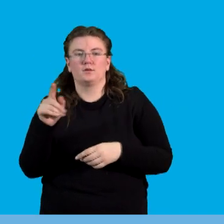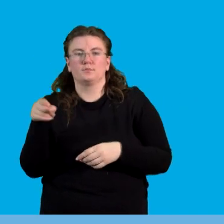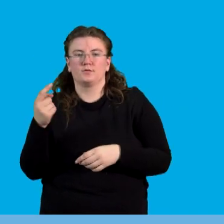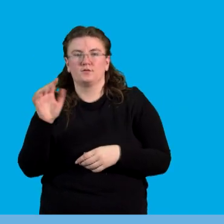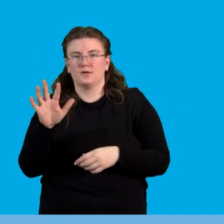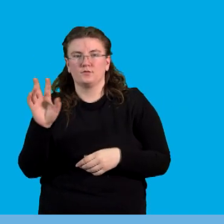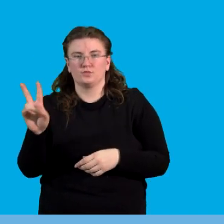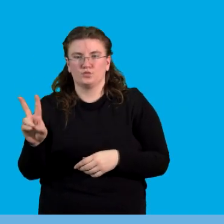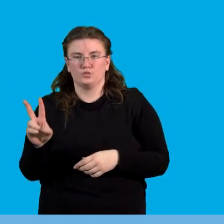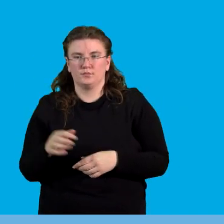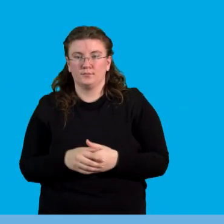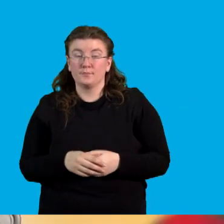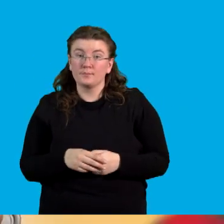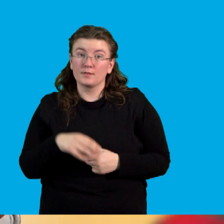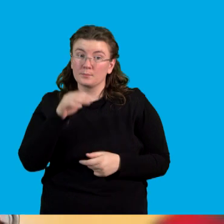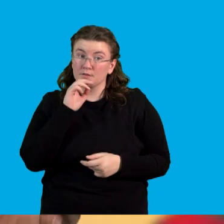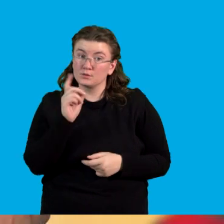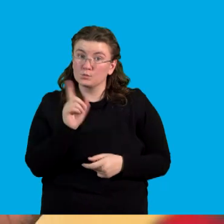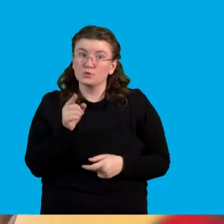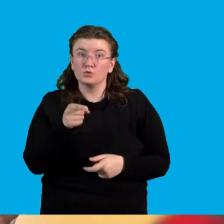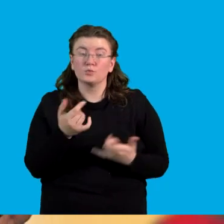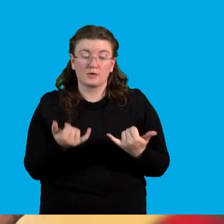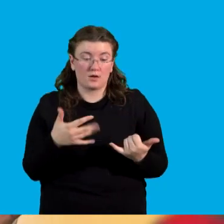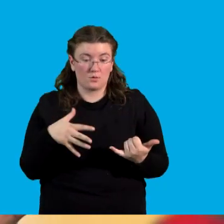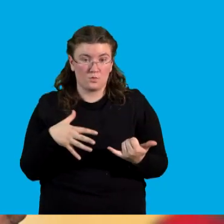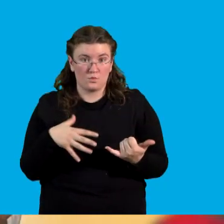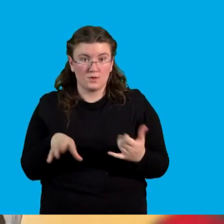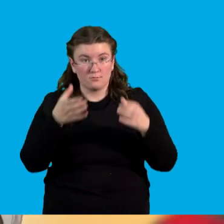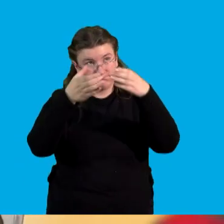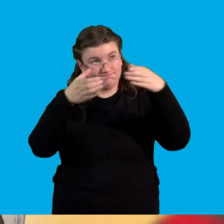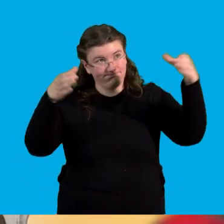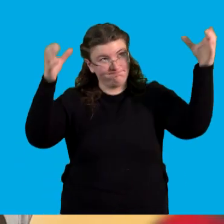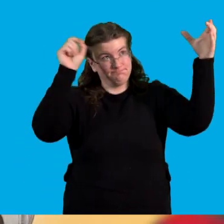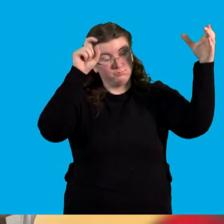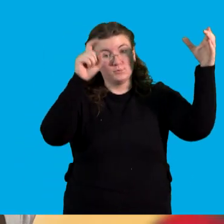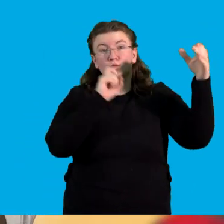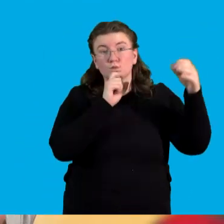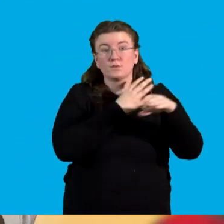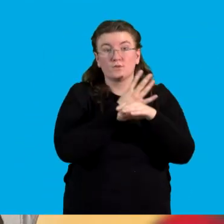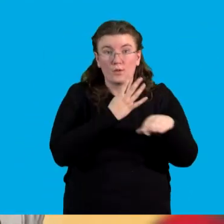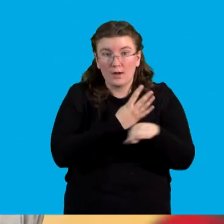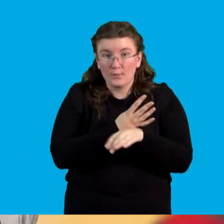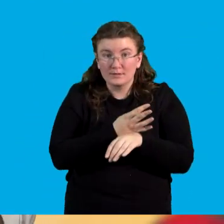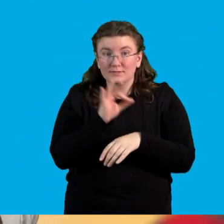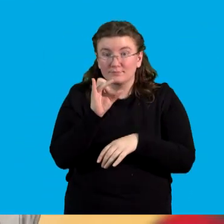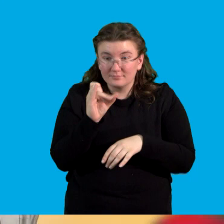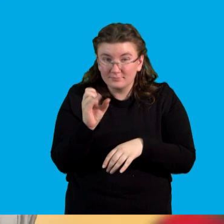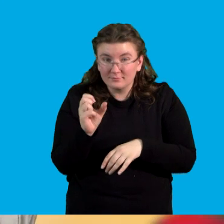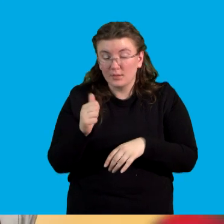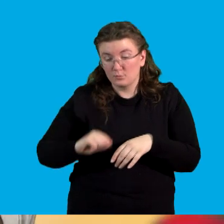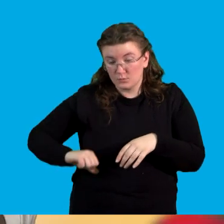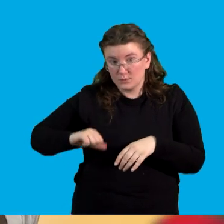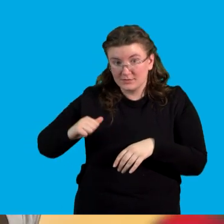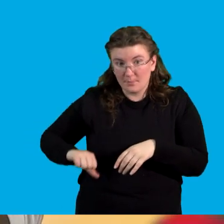and 52 cents. So this means that if you want to now run this geyser for 4 hours every